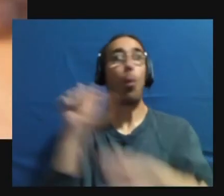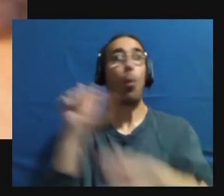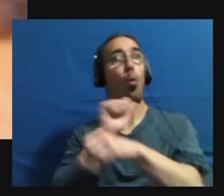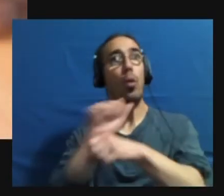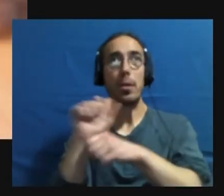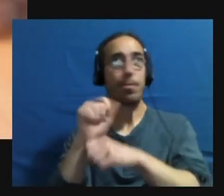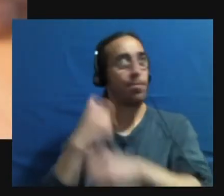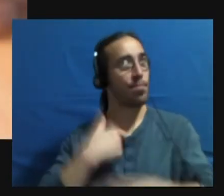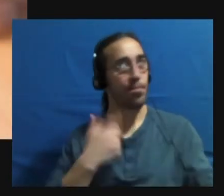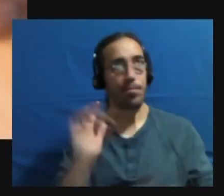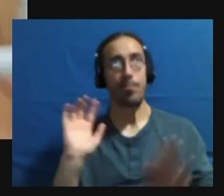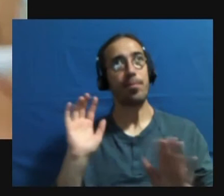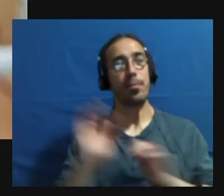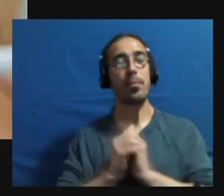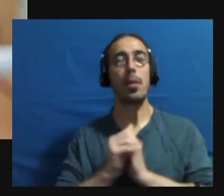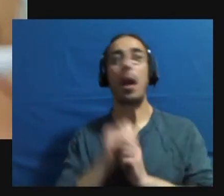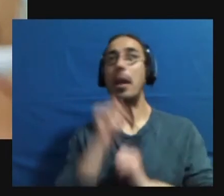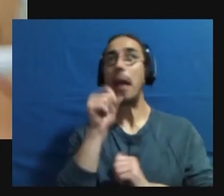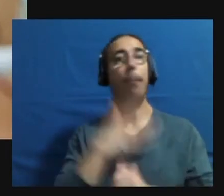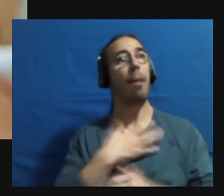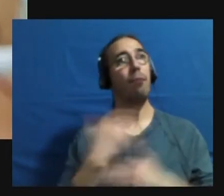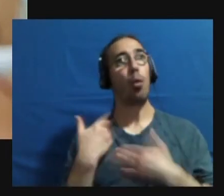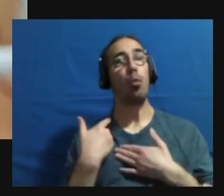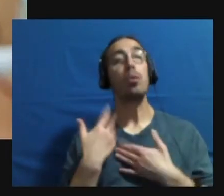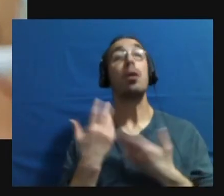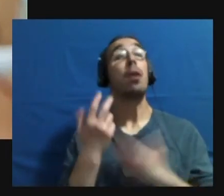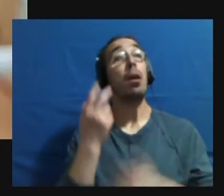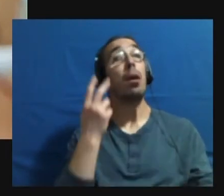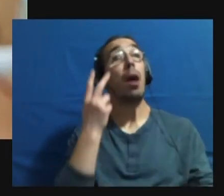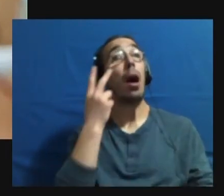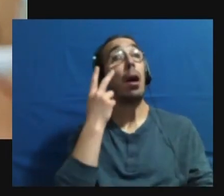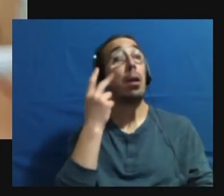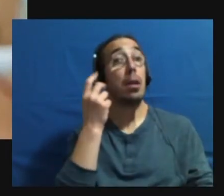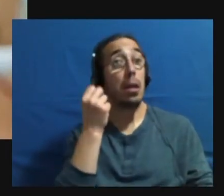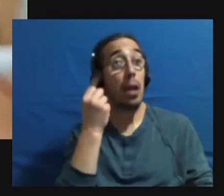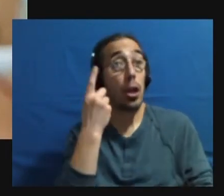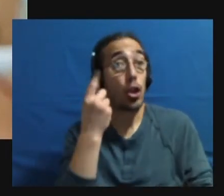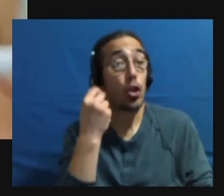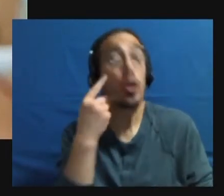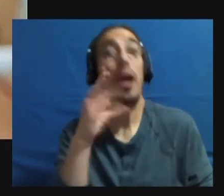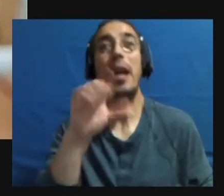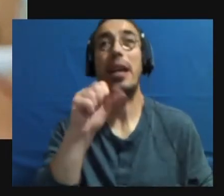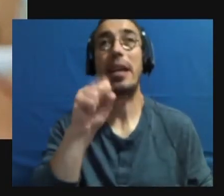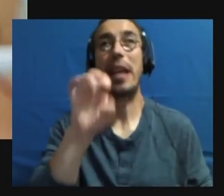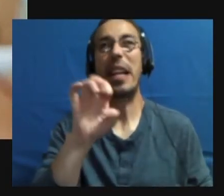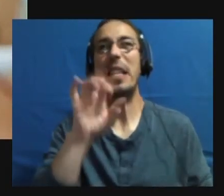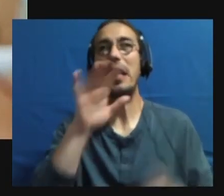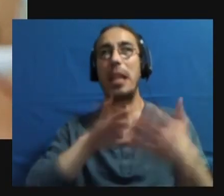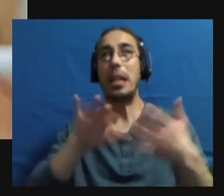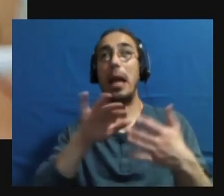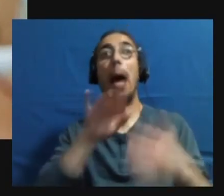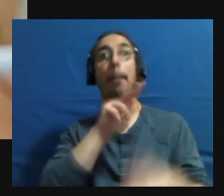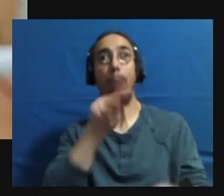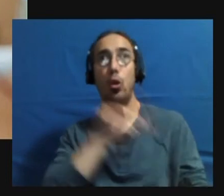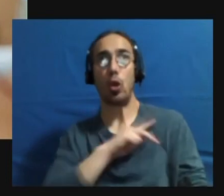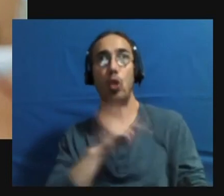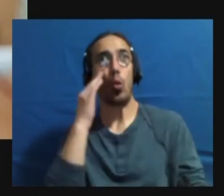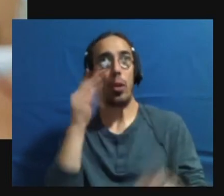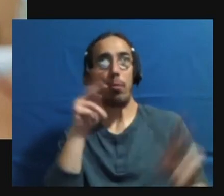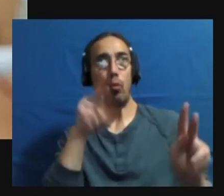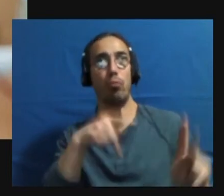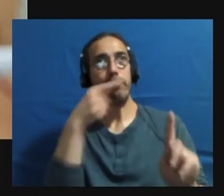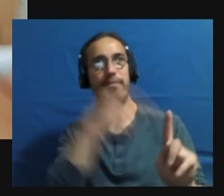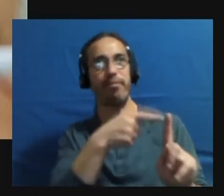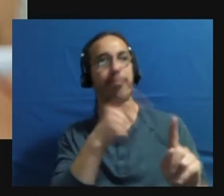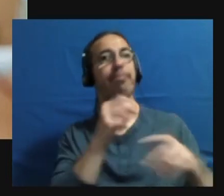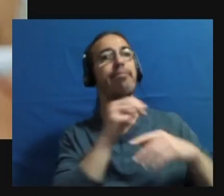So let's look at a case study of, this is a person who's local to me that I personally know, and I have consulted